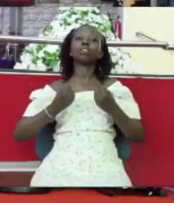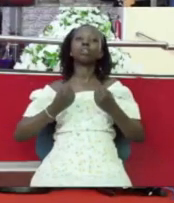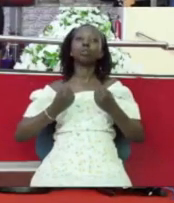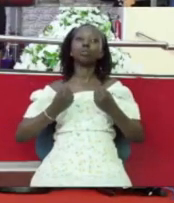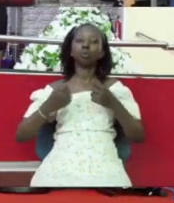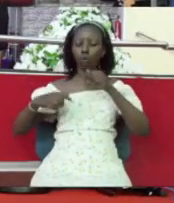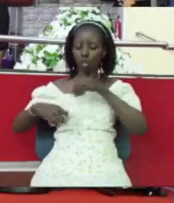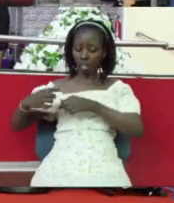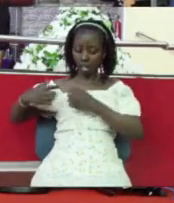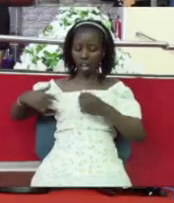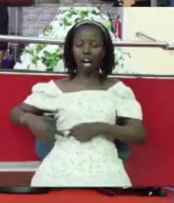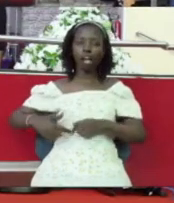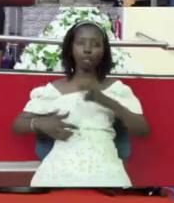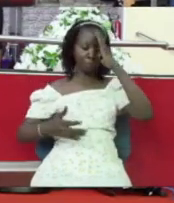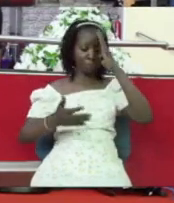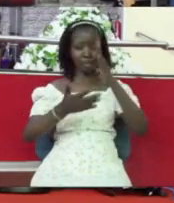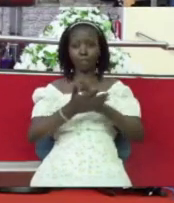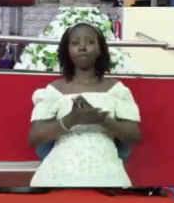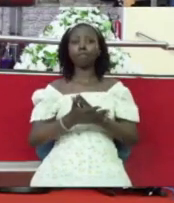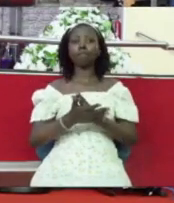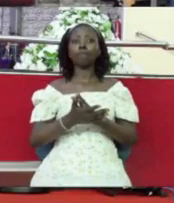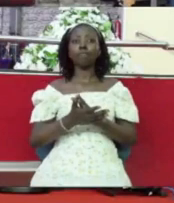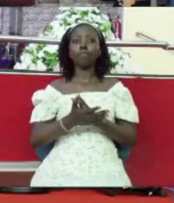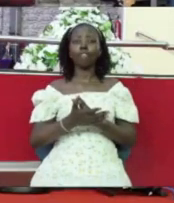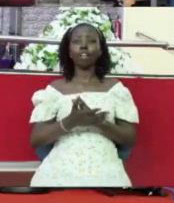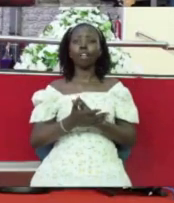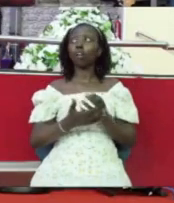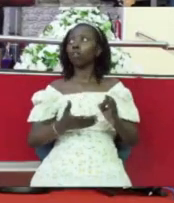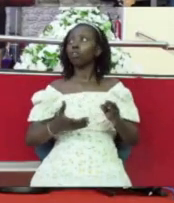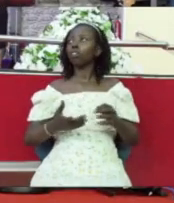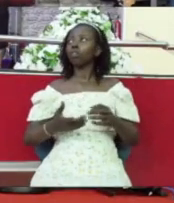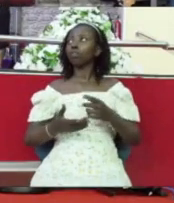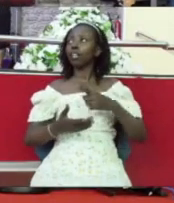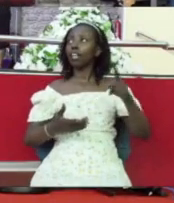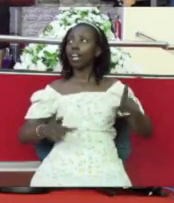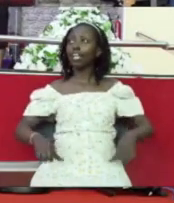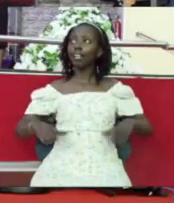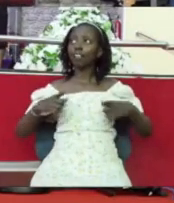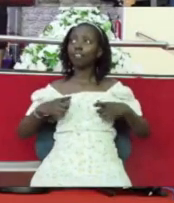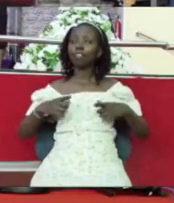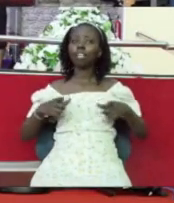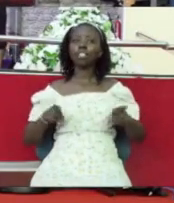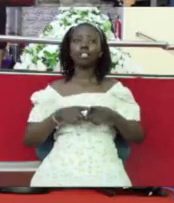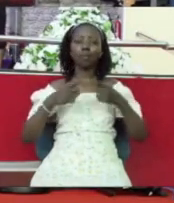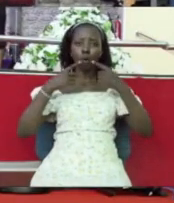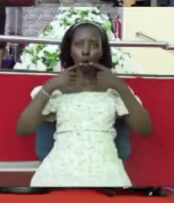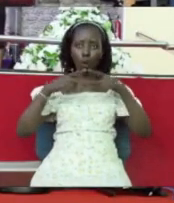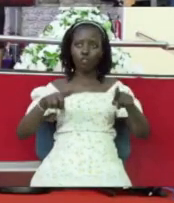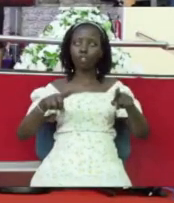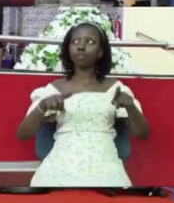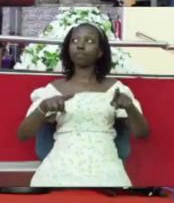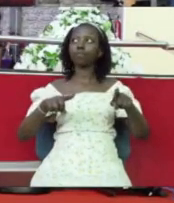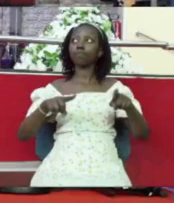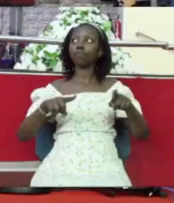you believe. Ni kwa moyo wako unaamini. Unto righteousness. Na ukawekwa haki. And with your mouth you confess. Na unaweza